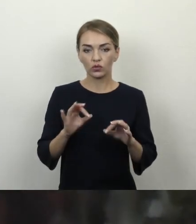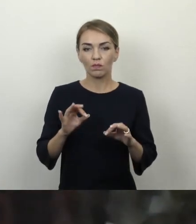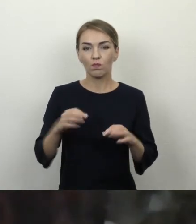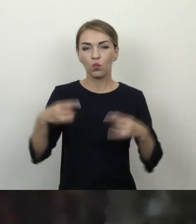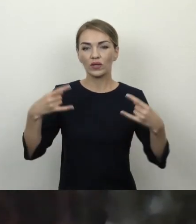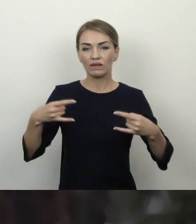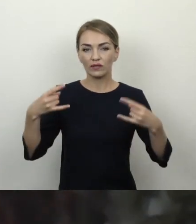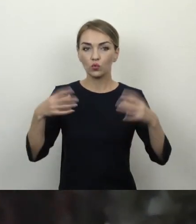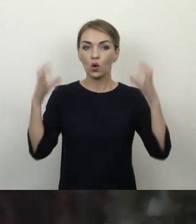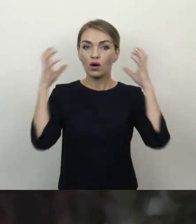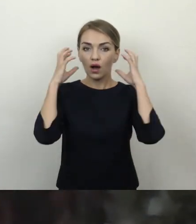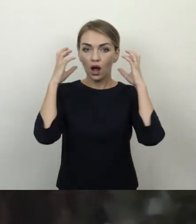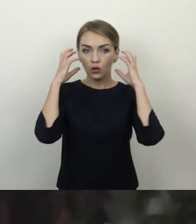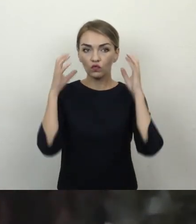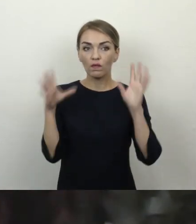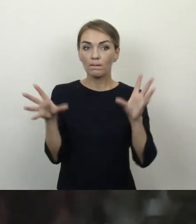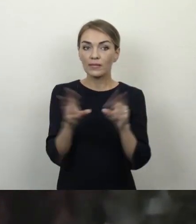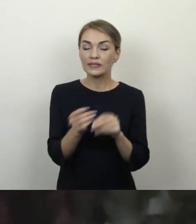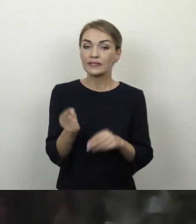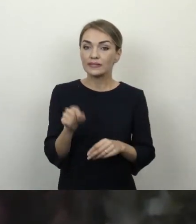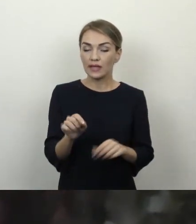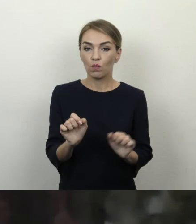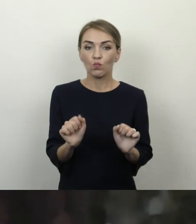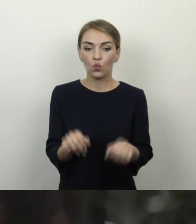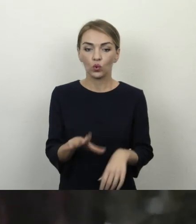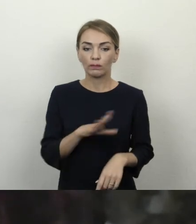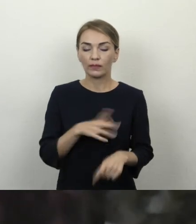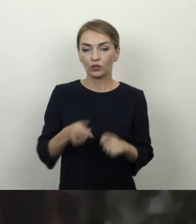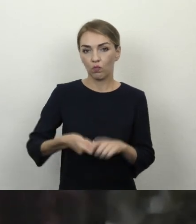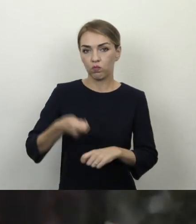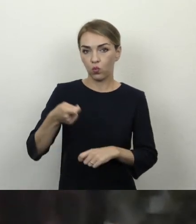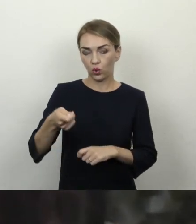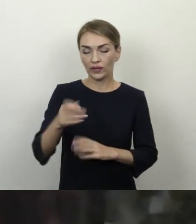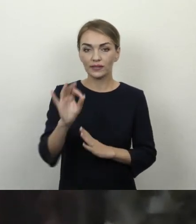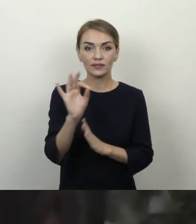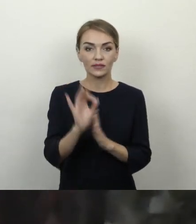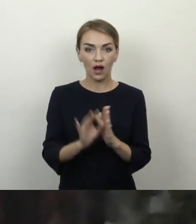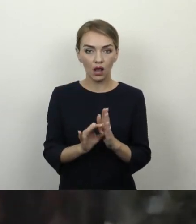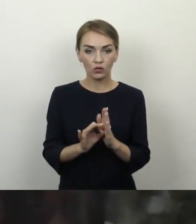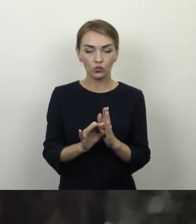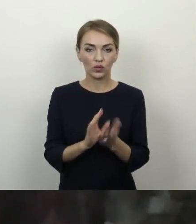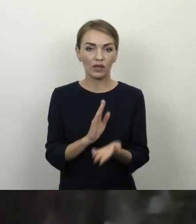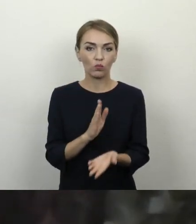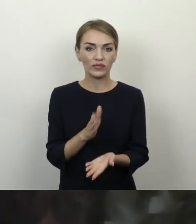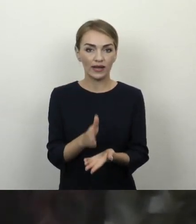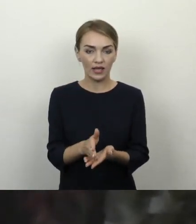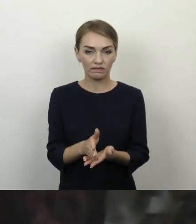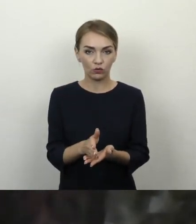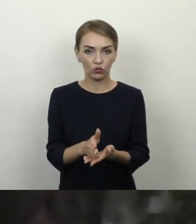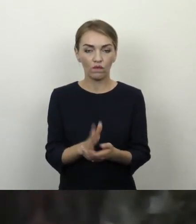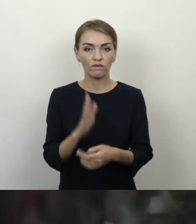It is handled by the Coordination Council on TV and radio broadcasting